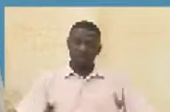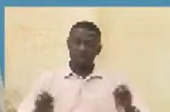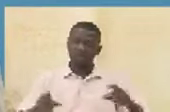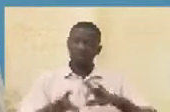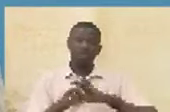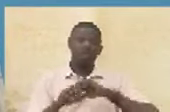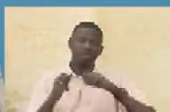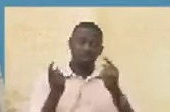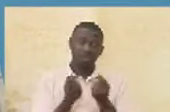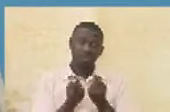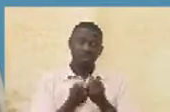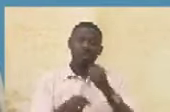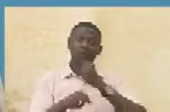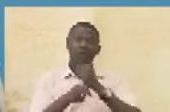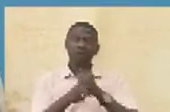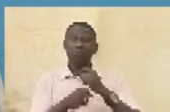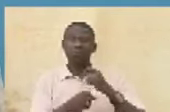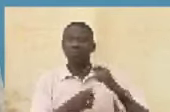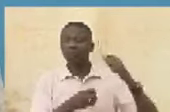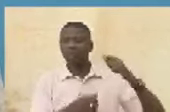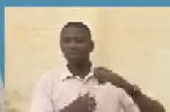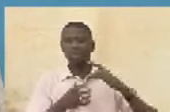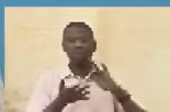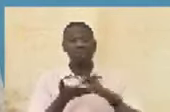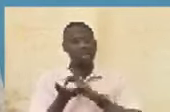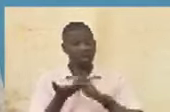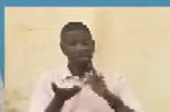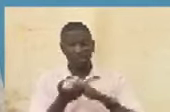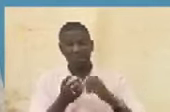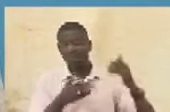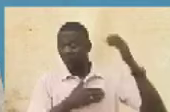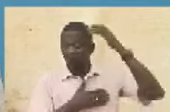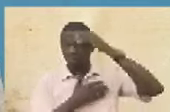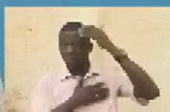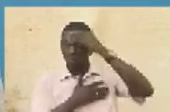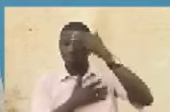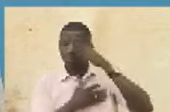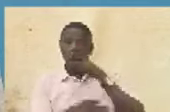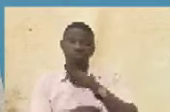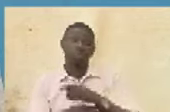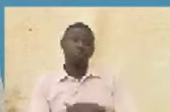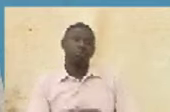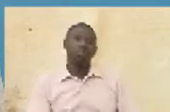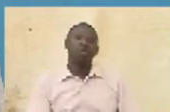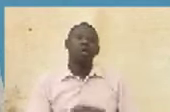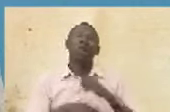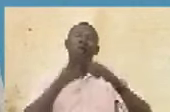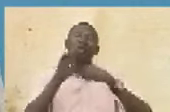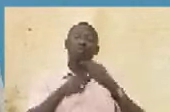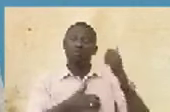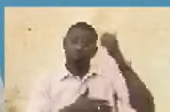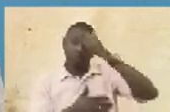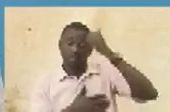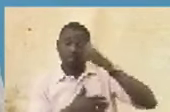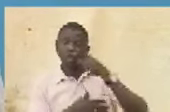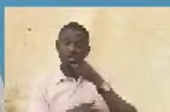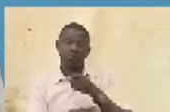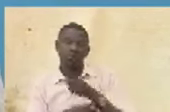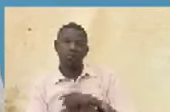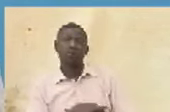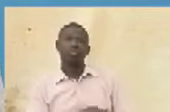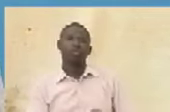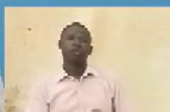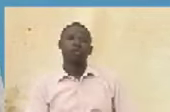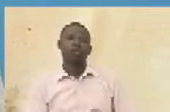your clothes make you naked and make you bath na eku ayebandi after doing the bathing I